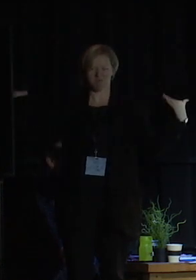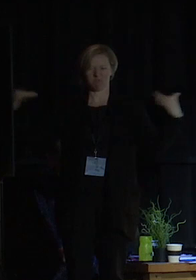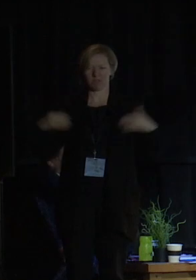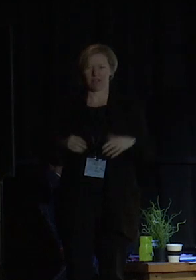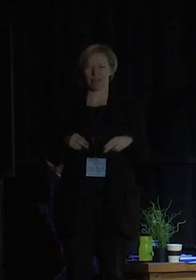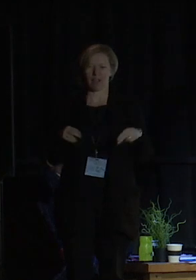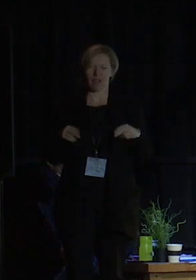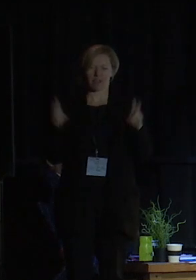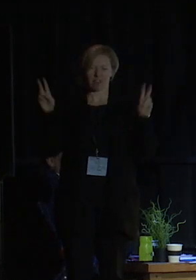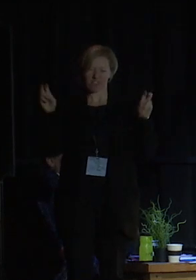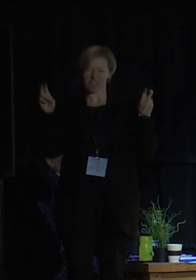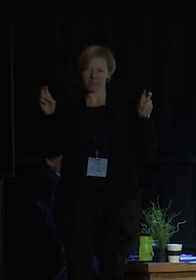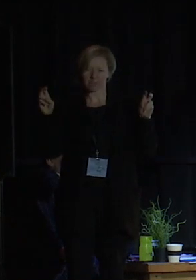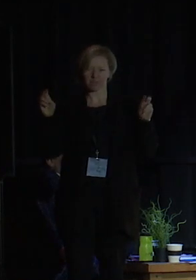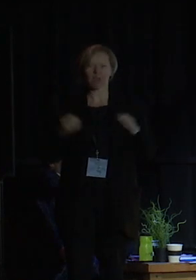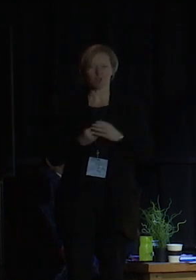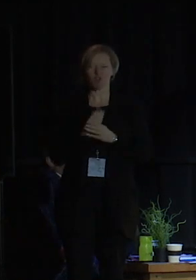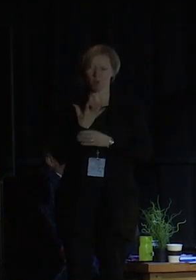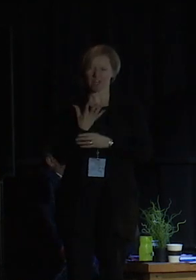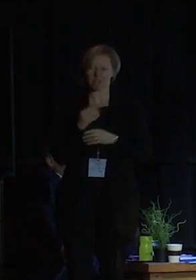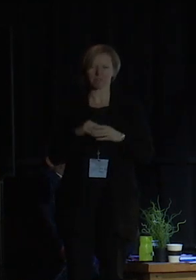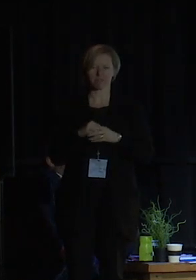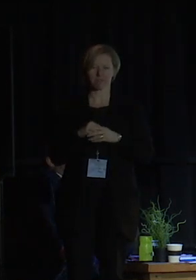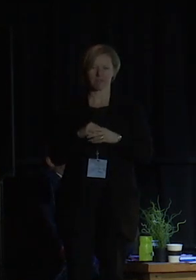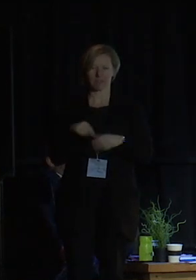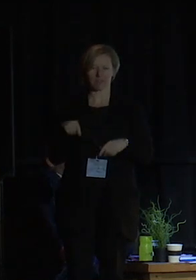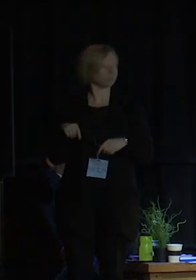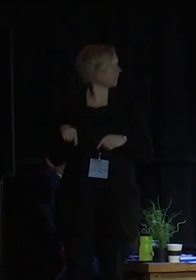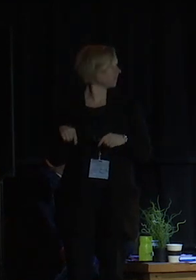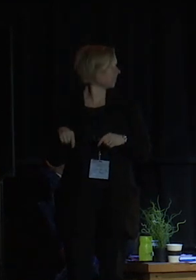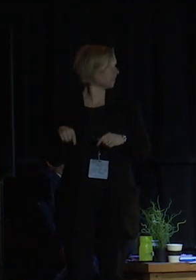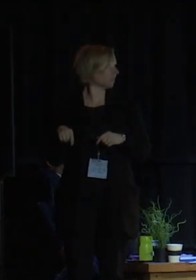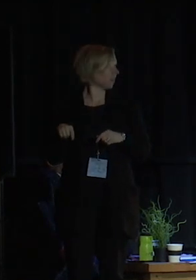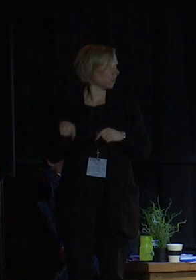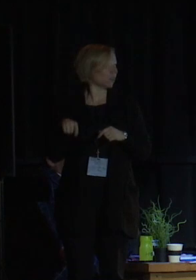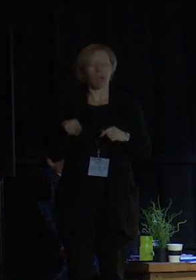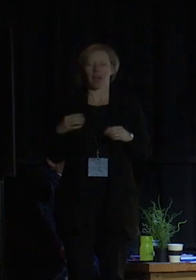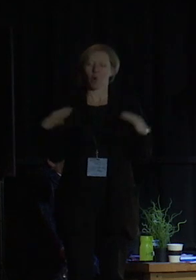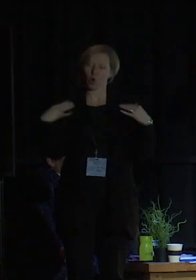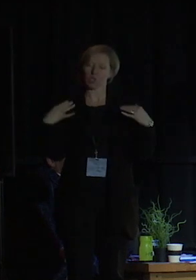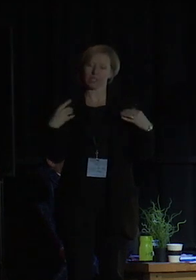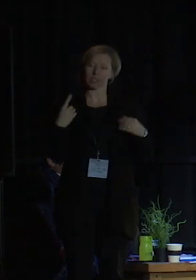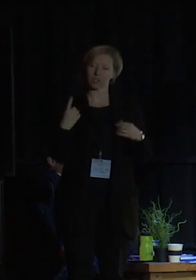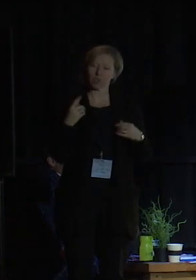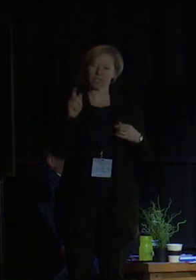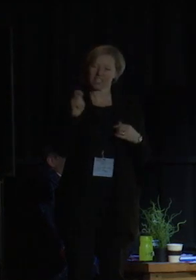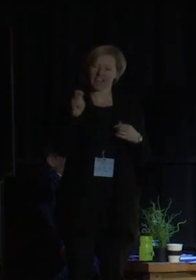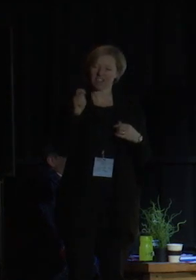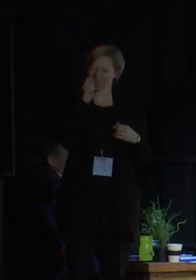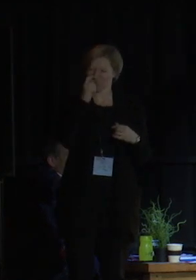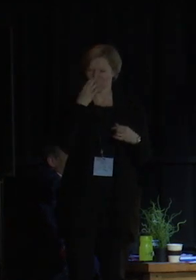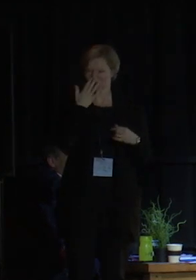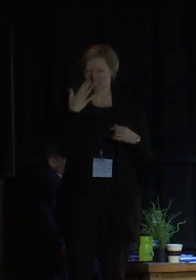are maturing as well, so our target audience, not in that way, but our target audience is 10 plus